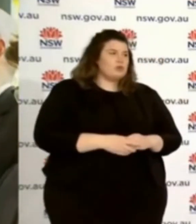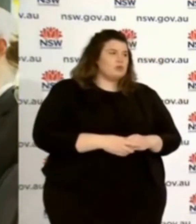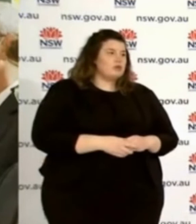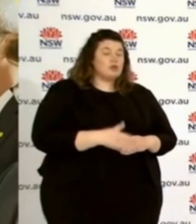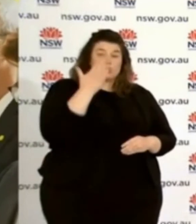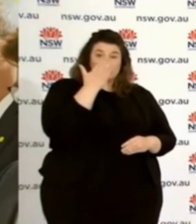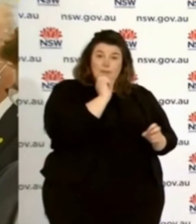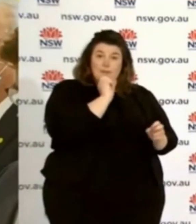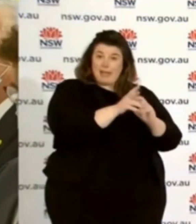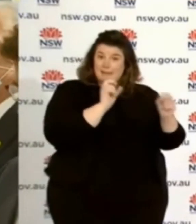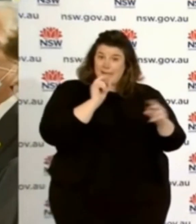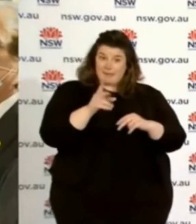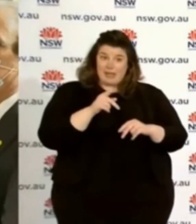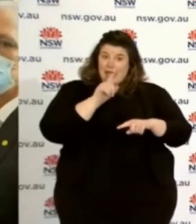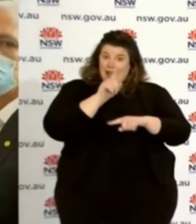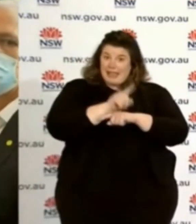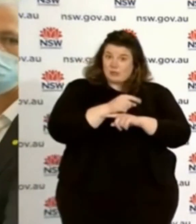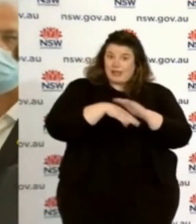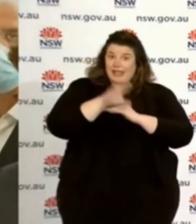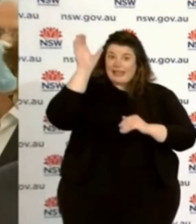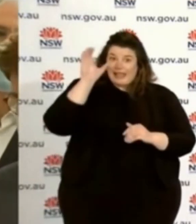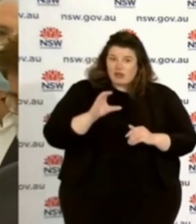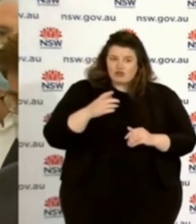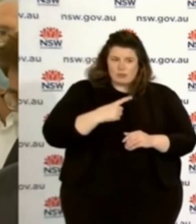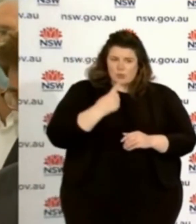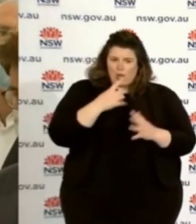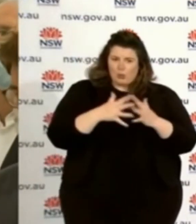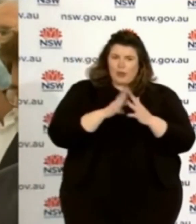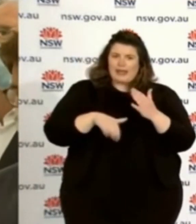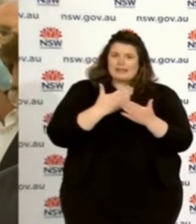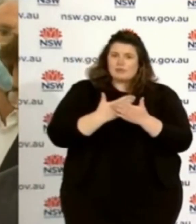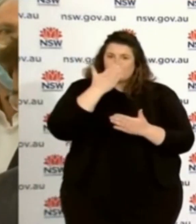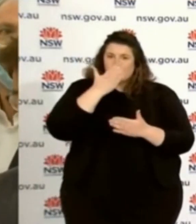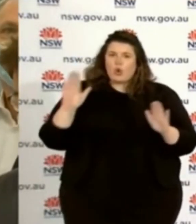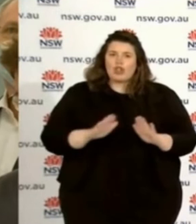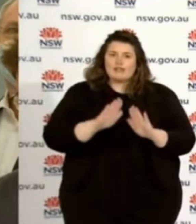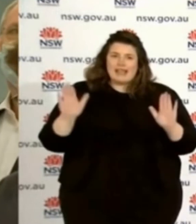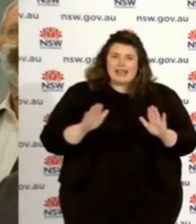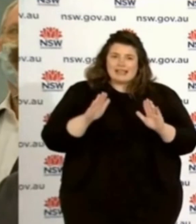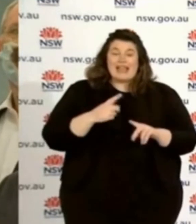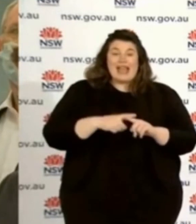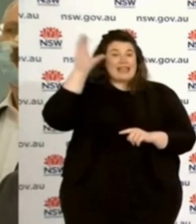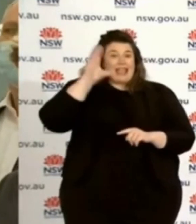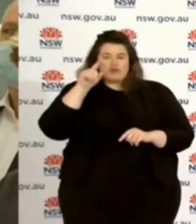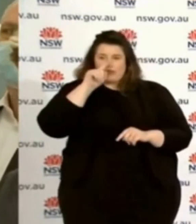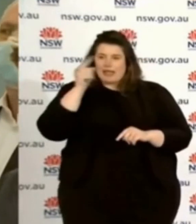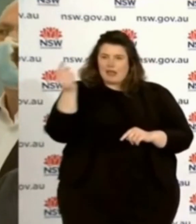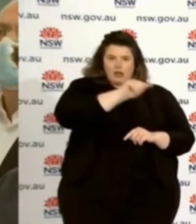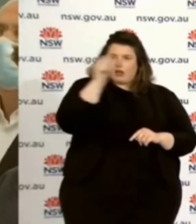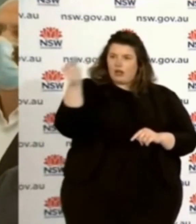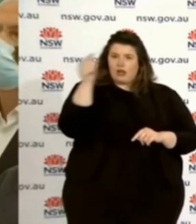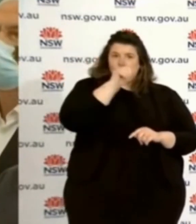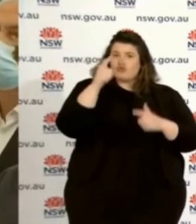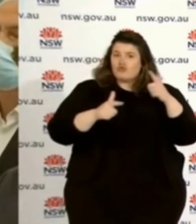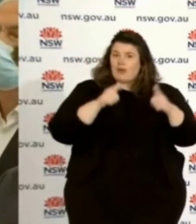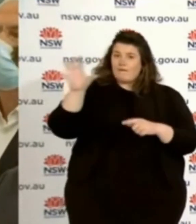to face-to-face teaching next week, even though there's 1 week left of term? And also, can people travel between regions that are coming out of lockdown?